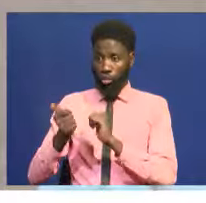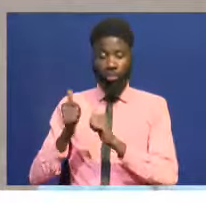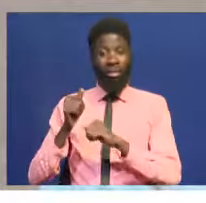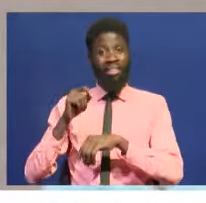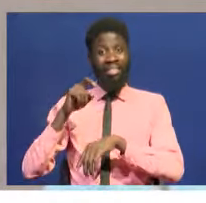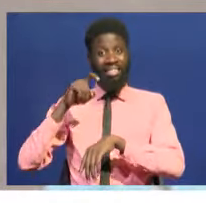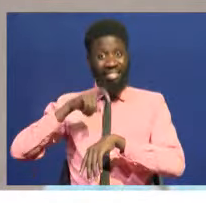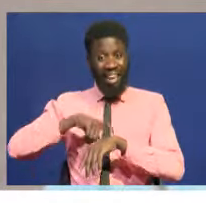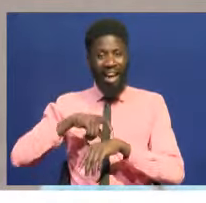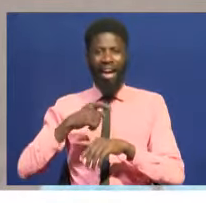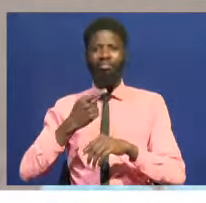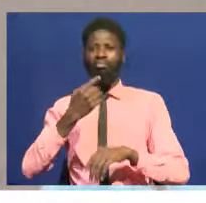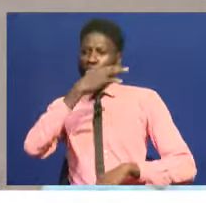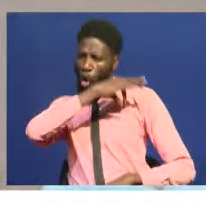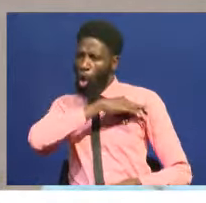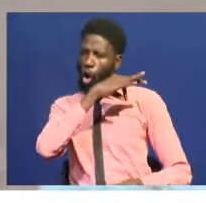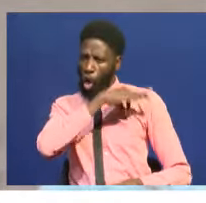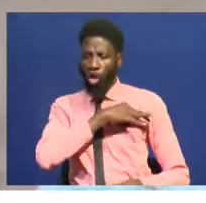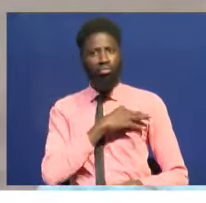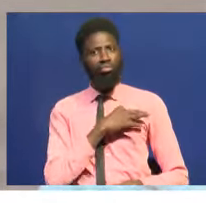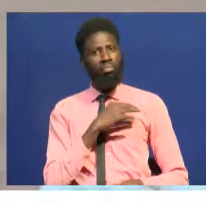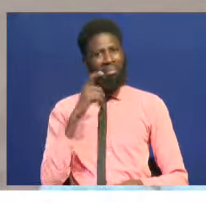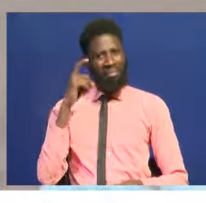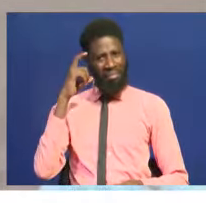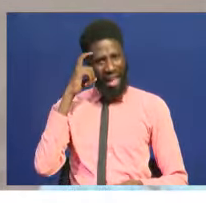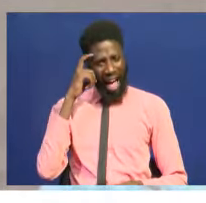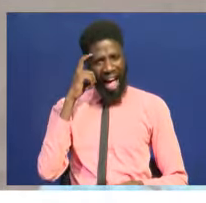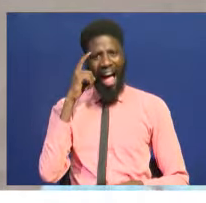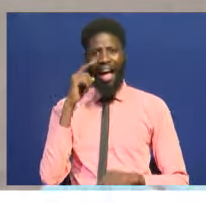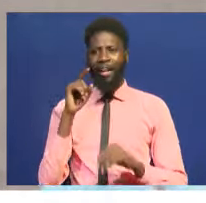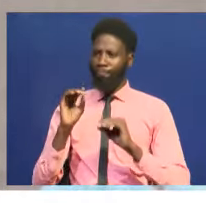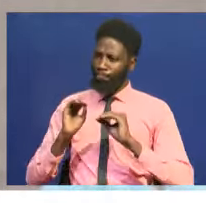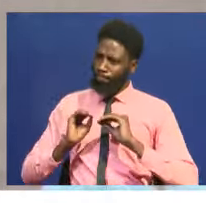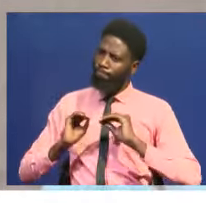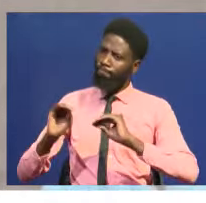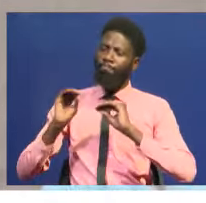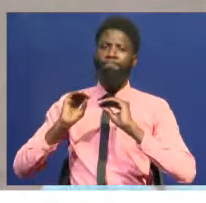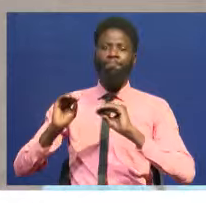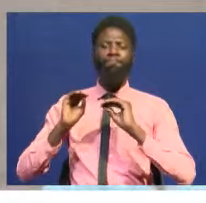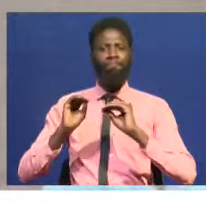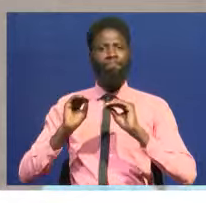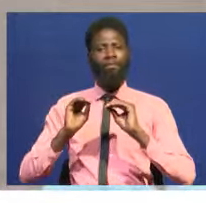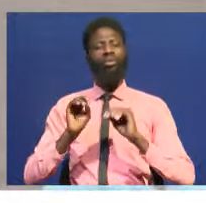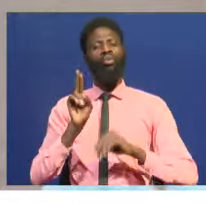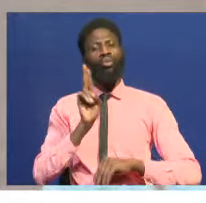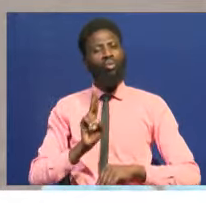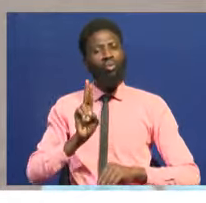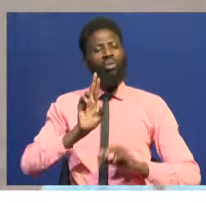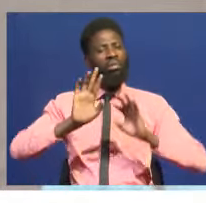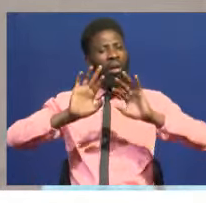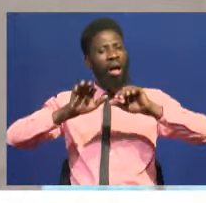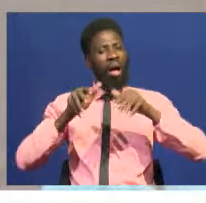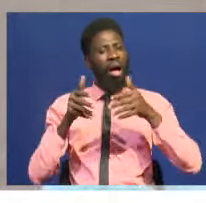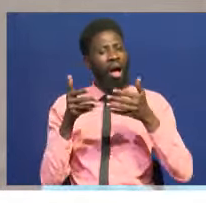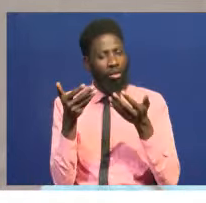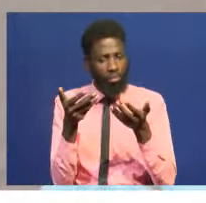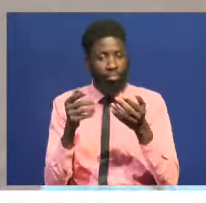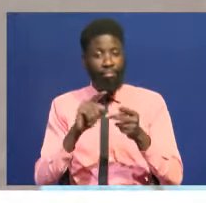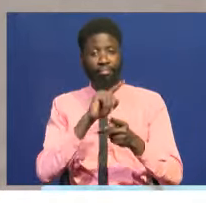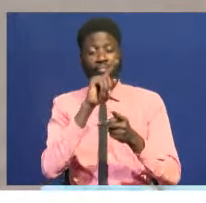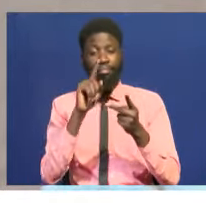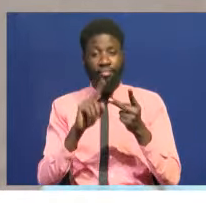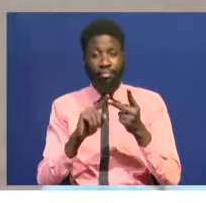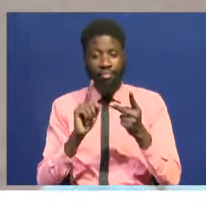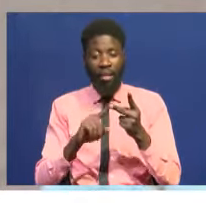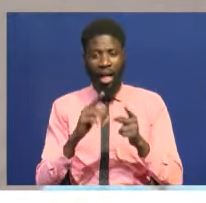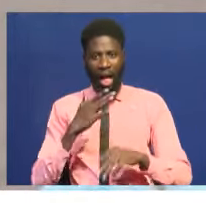mafunzo, wanapata taratibu, na vile vile even our reward system, we are going